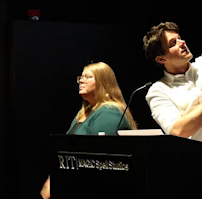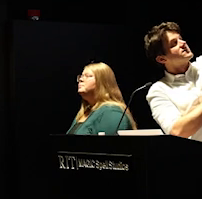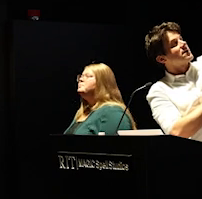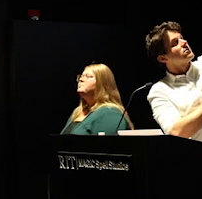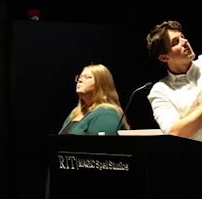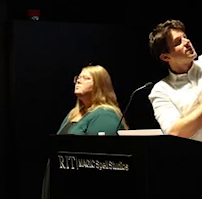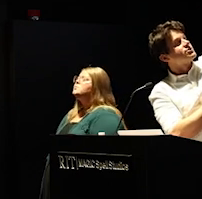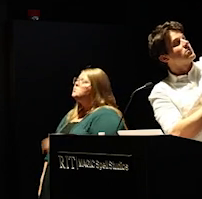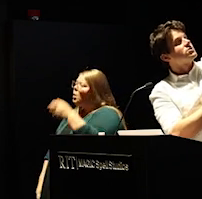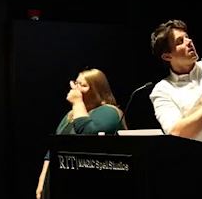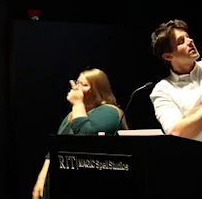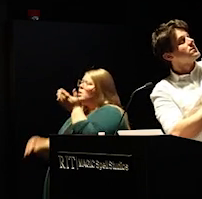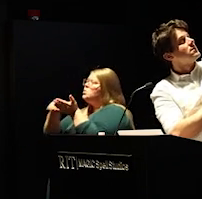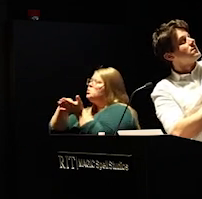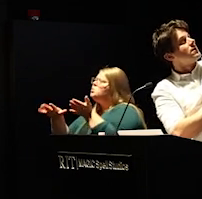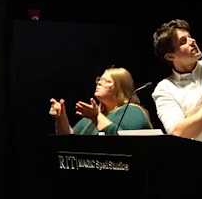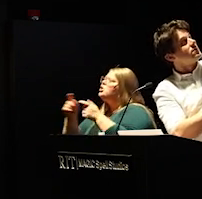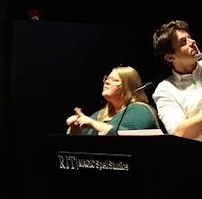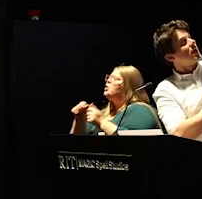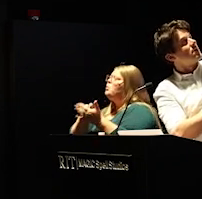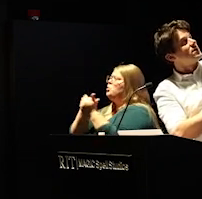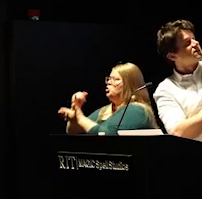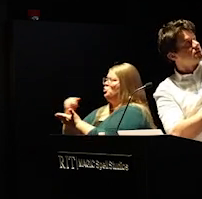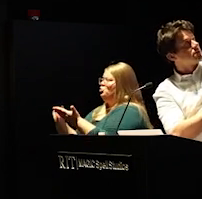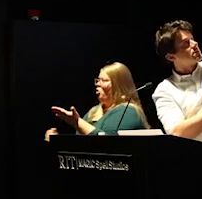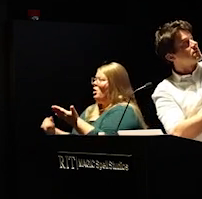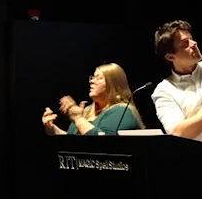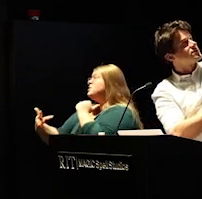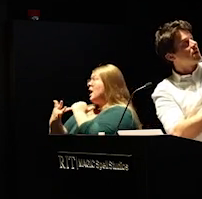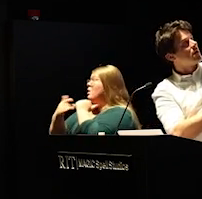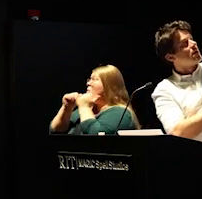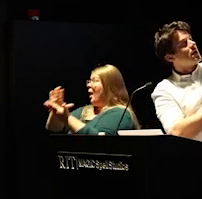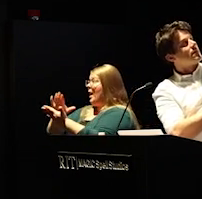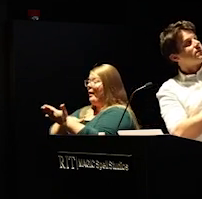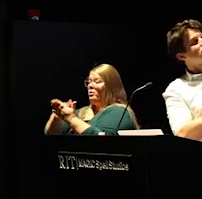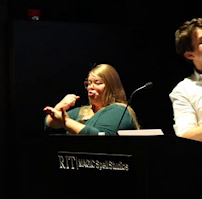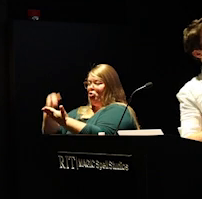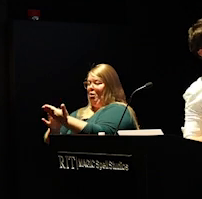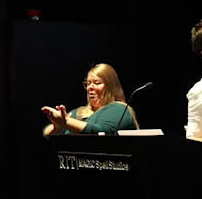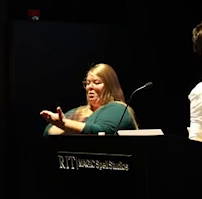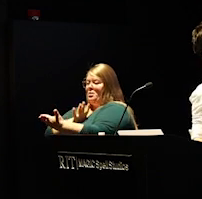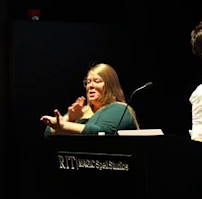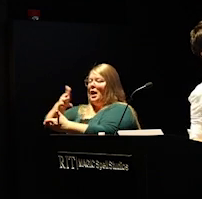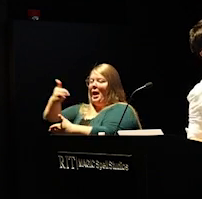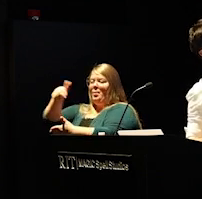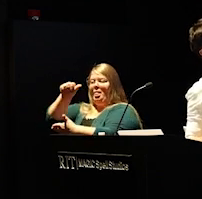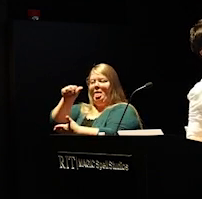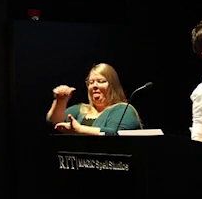very technical way to show a drawing in the A, B, and C image there. And then that was, I